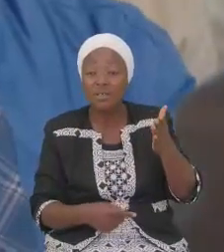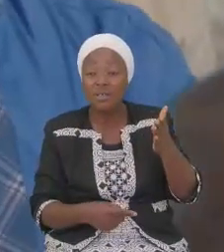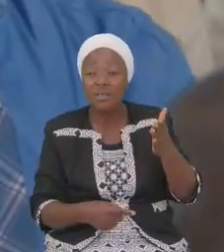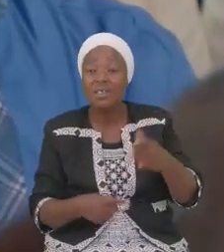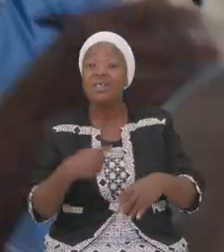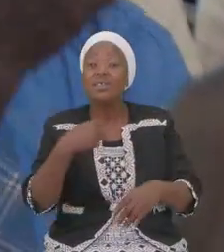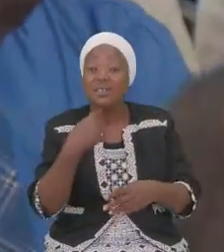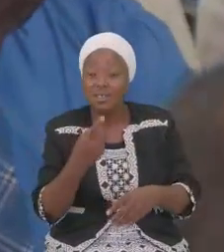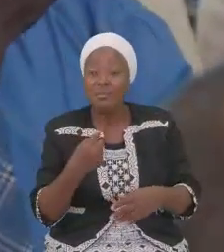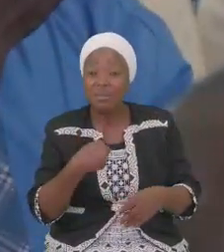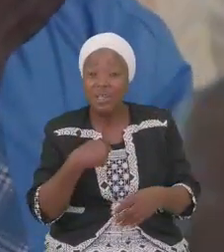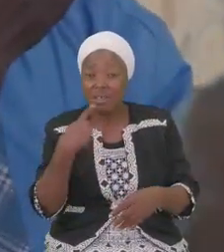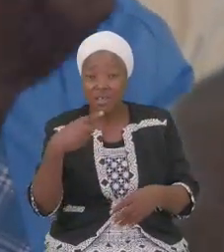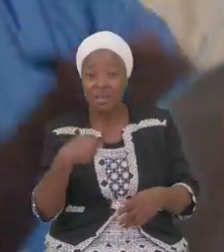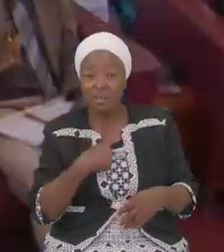tell me.